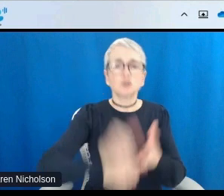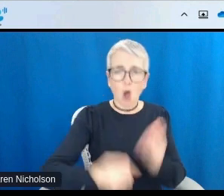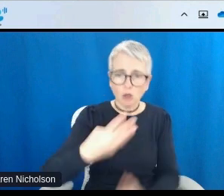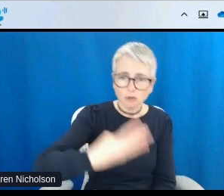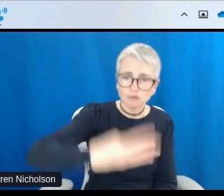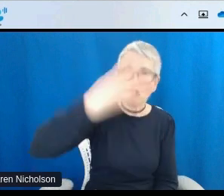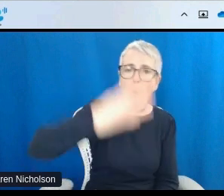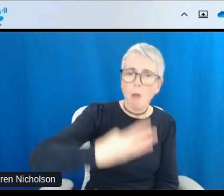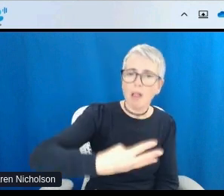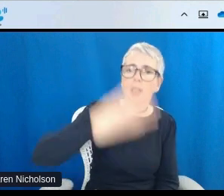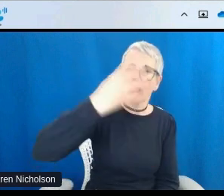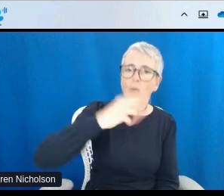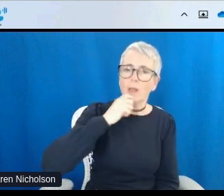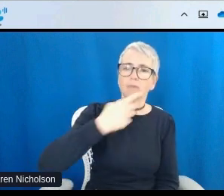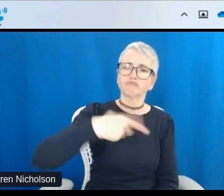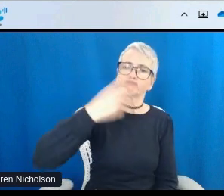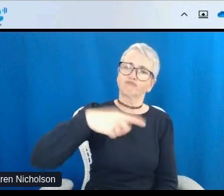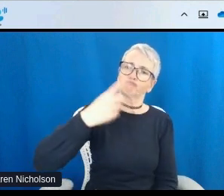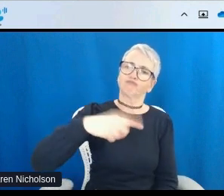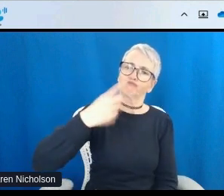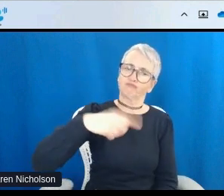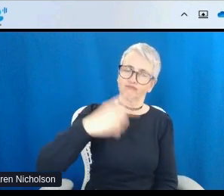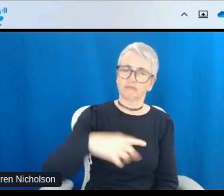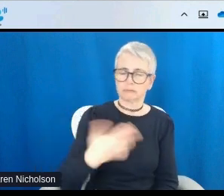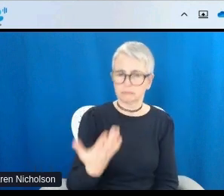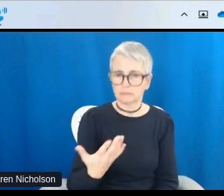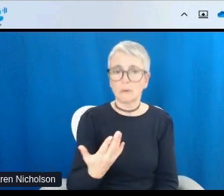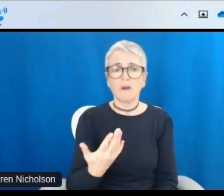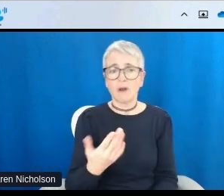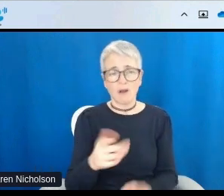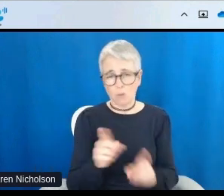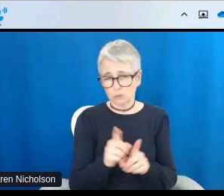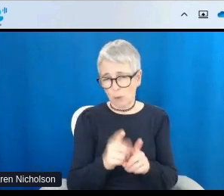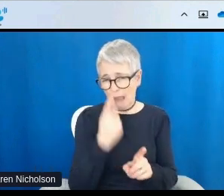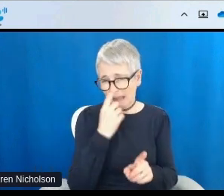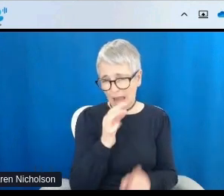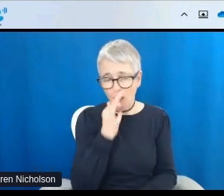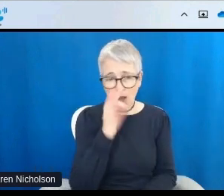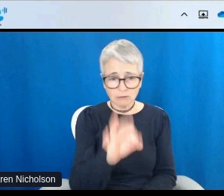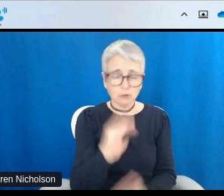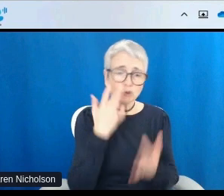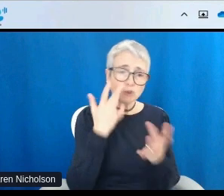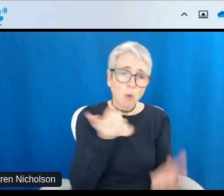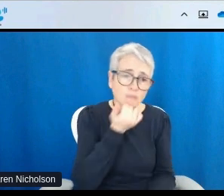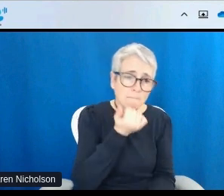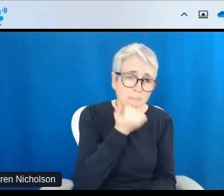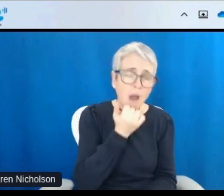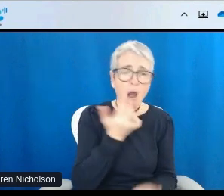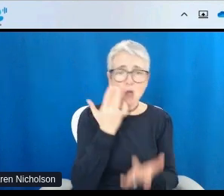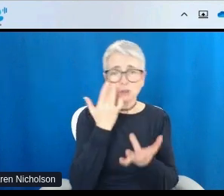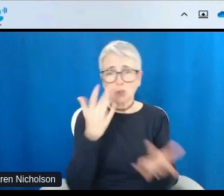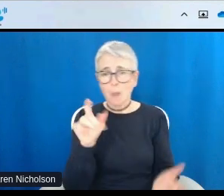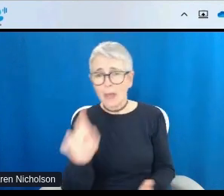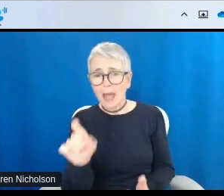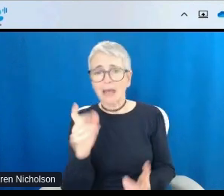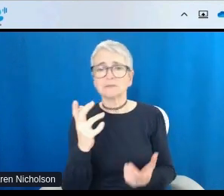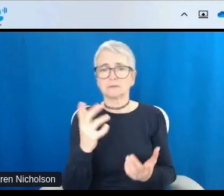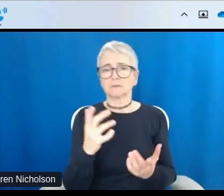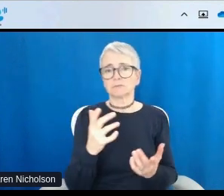stop. From there, I can do things like I can say show numbers, click on a particular component of the website and be taken through to